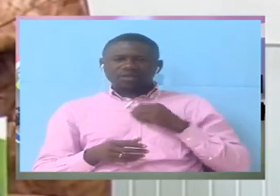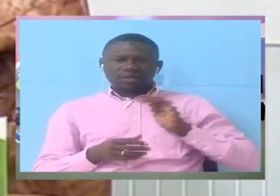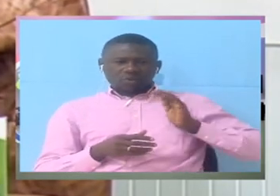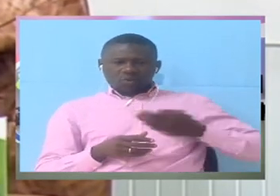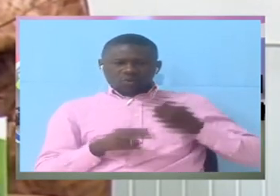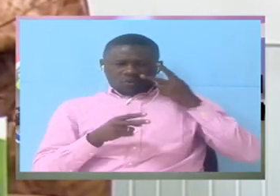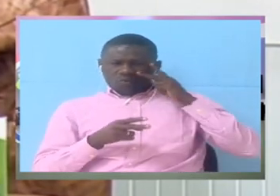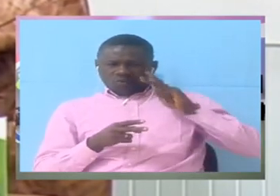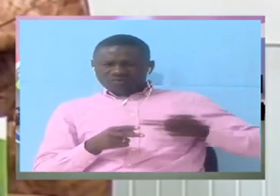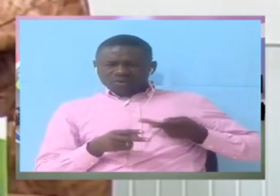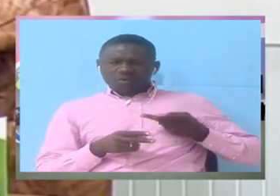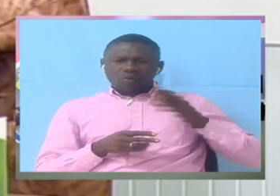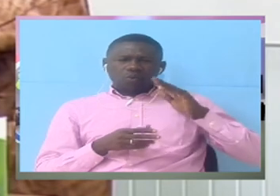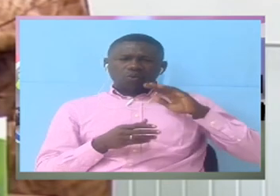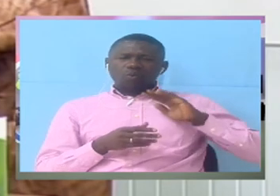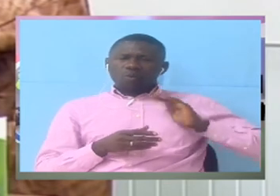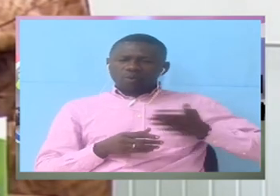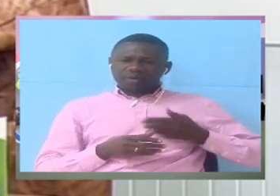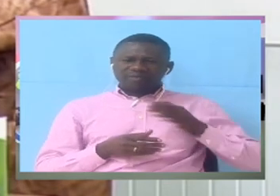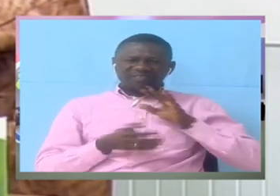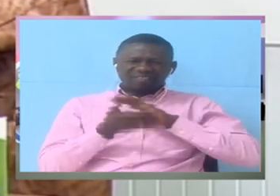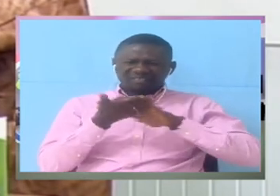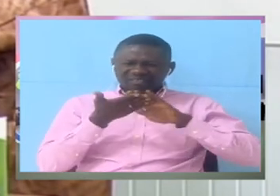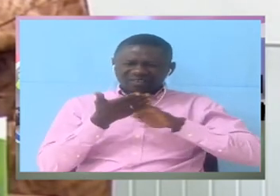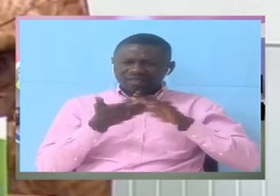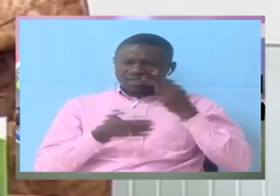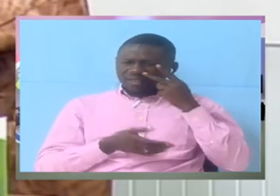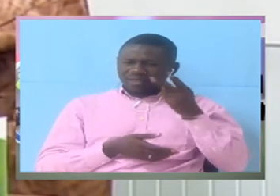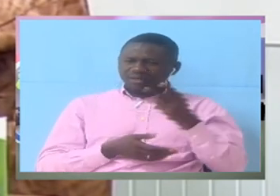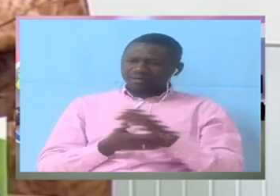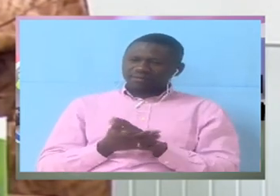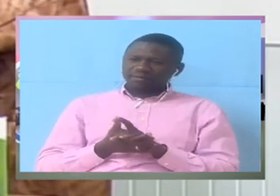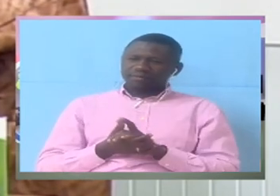then we saw a very fair in complexion.